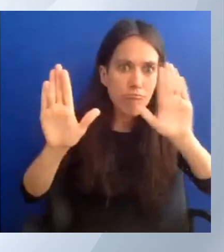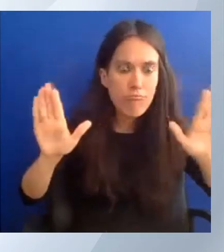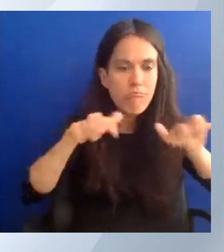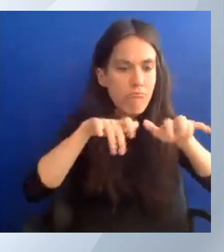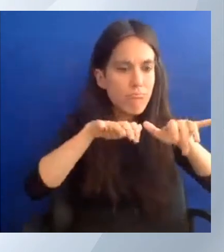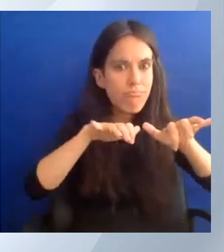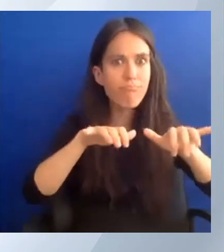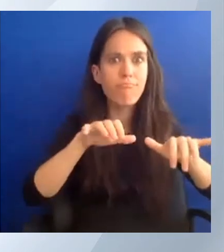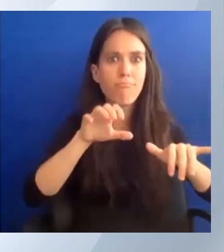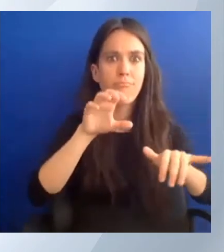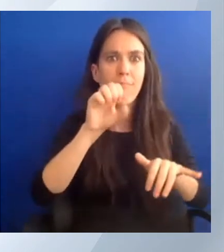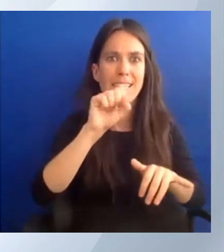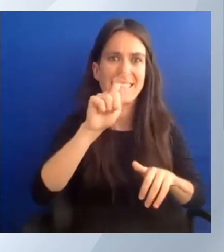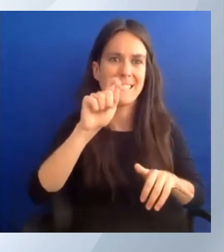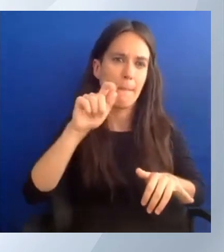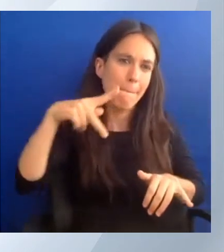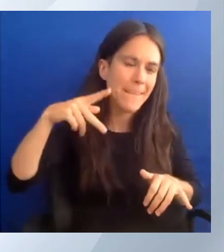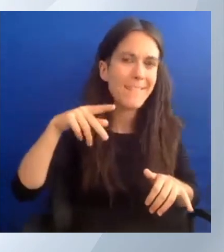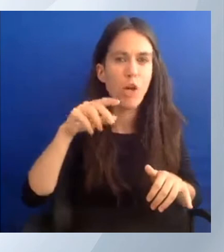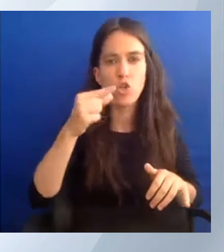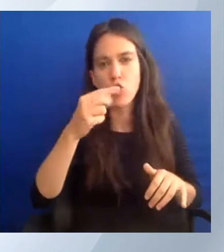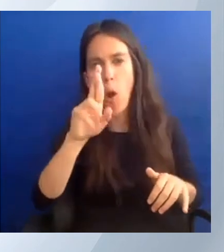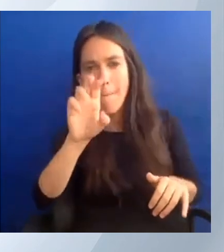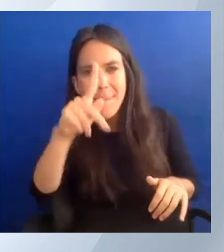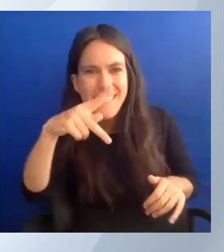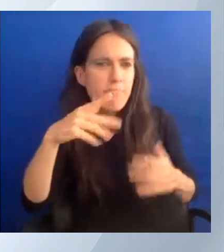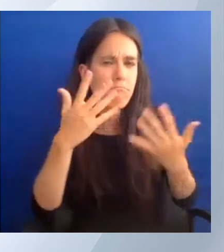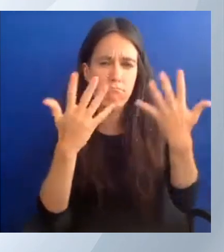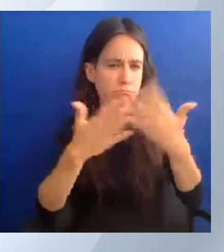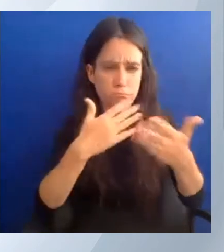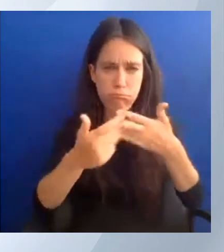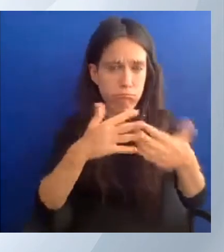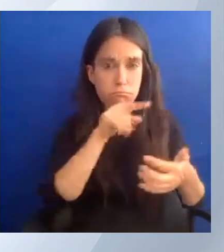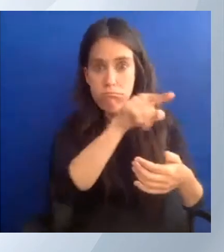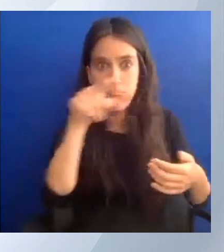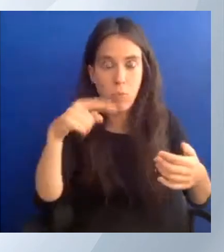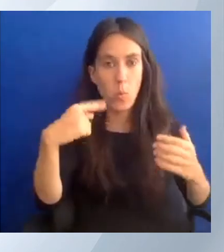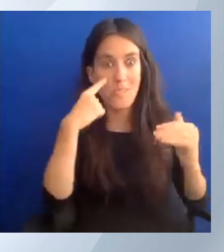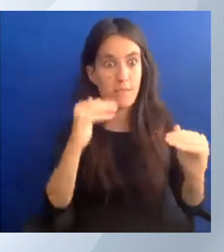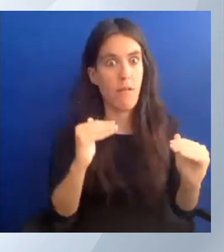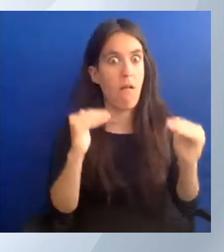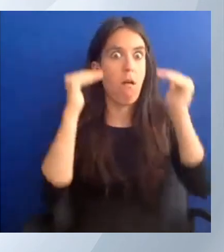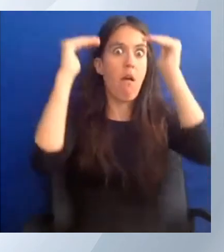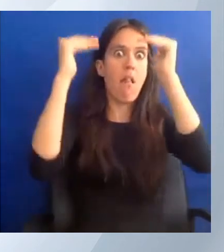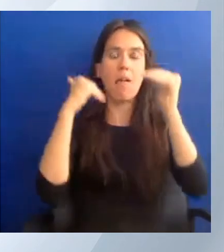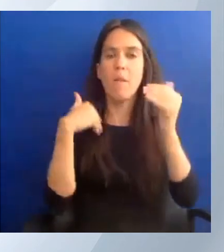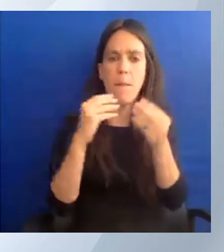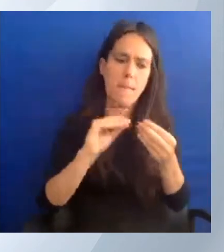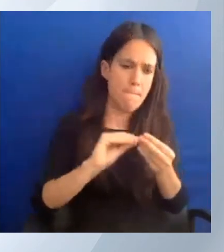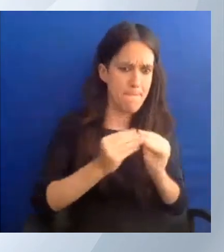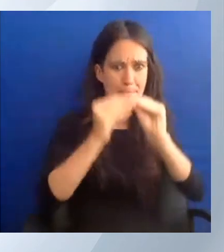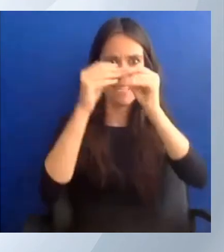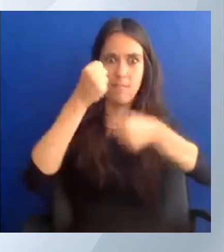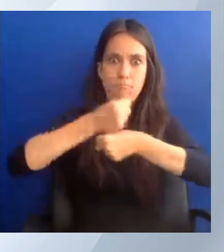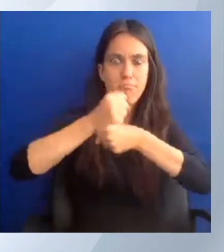HTTP or gRPC calls, but at the same time, you can also make use of this high-level SDK in building your application.